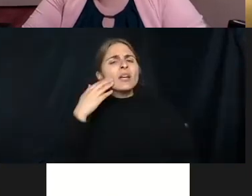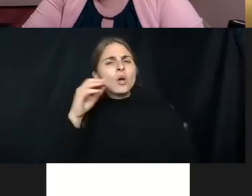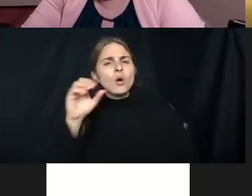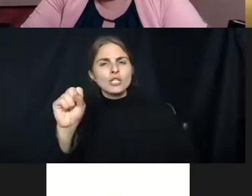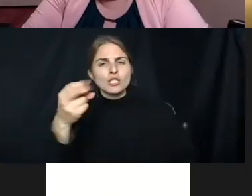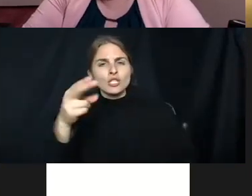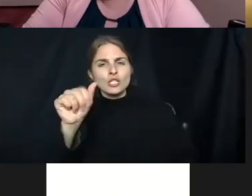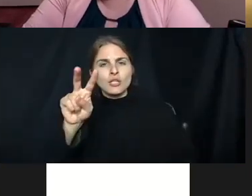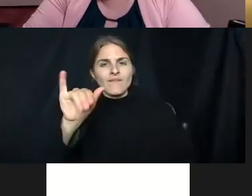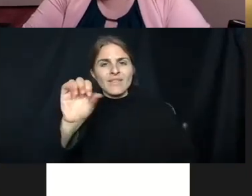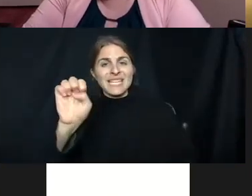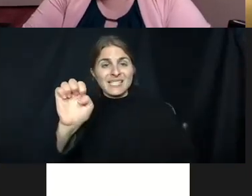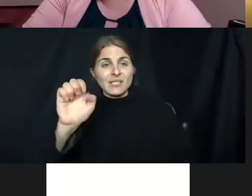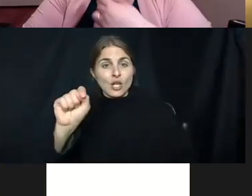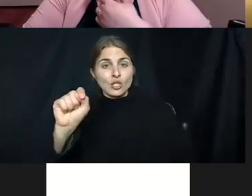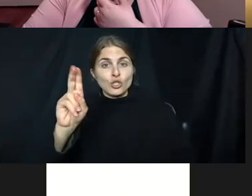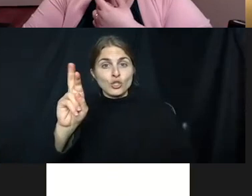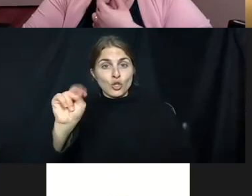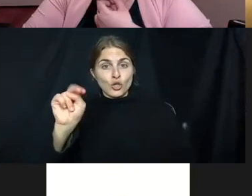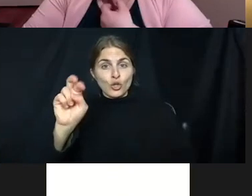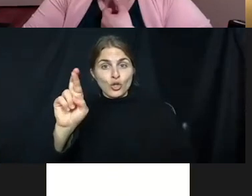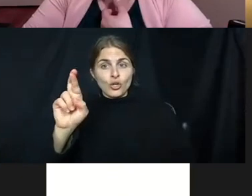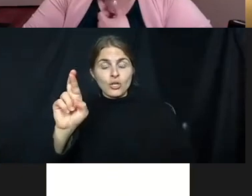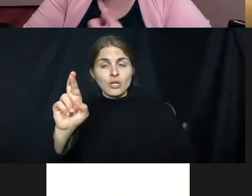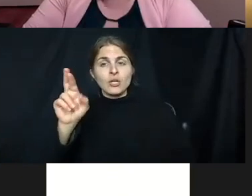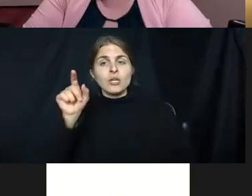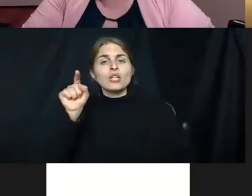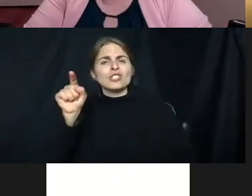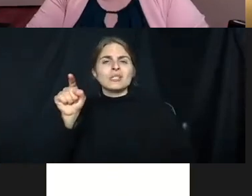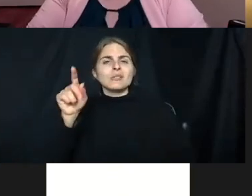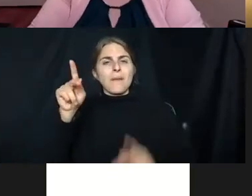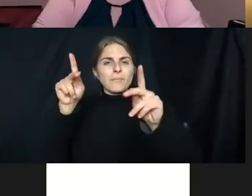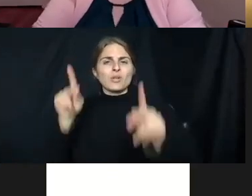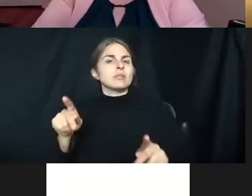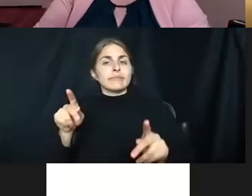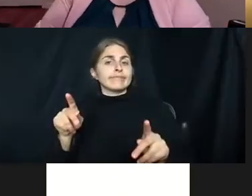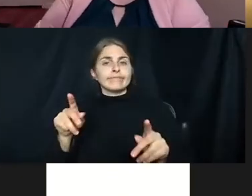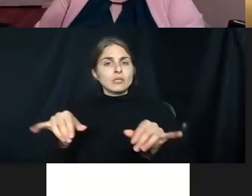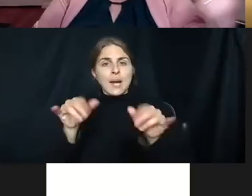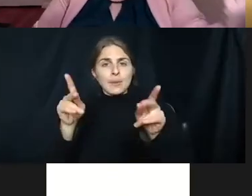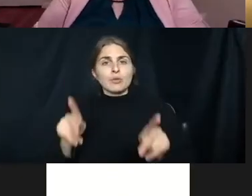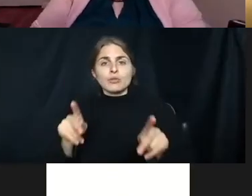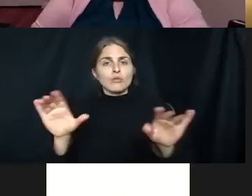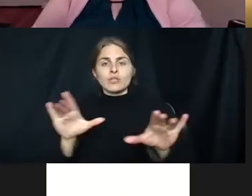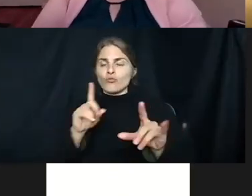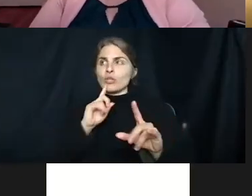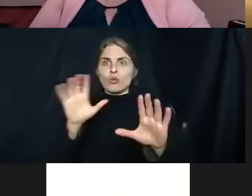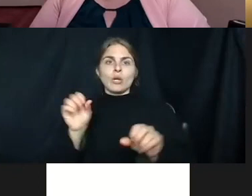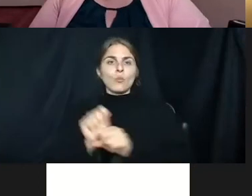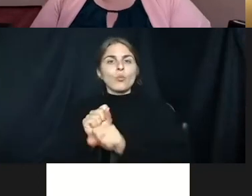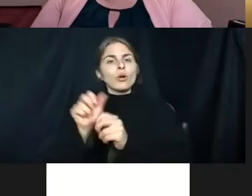Turner, Shavise is like a lay person that has done a lot of really great advocacy work and works in policy, or has done some work in